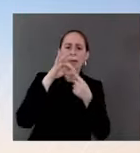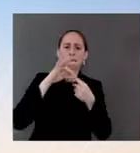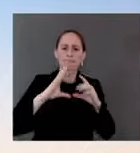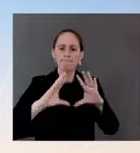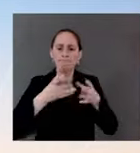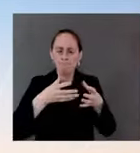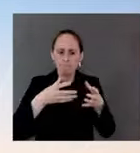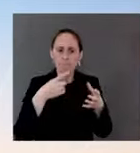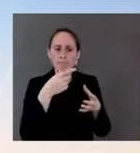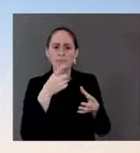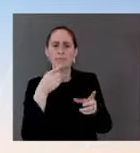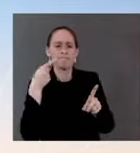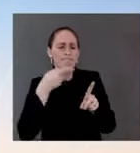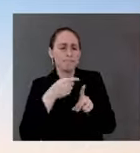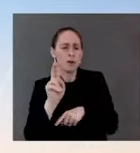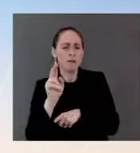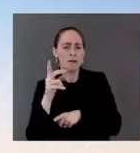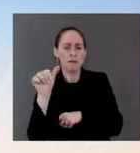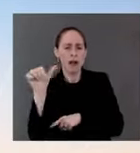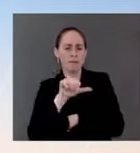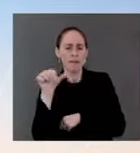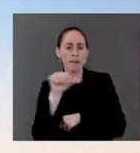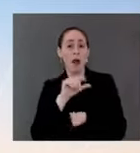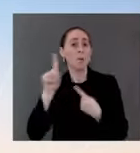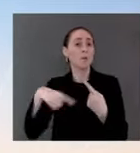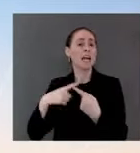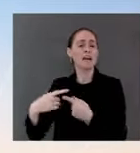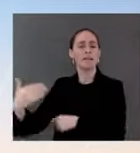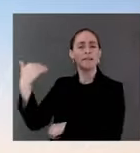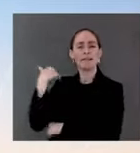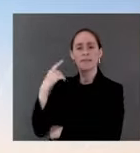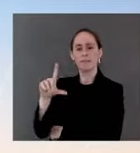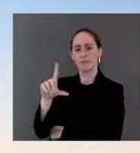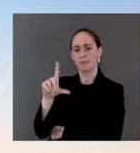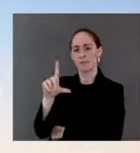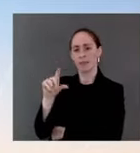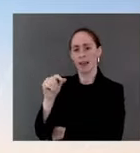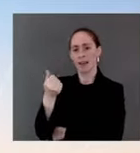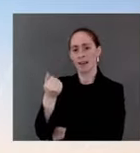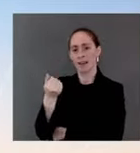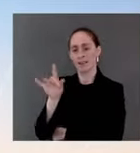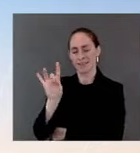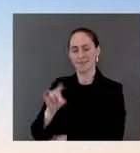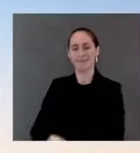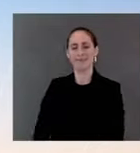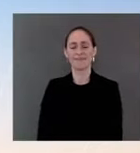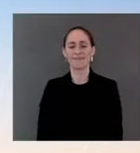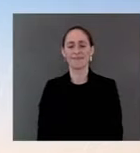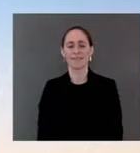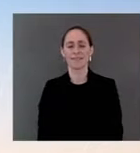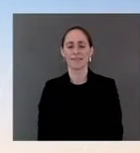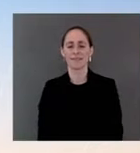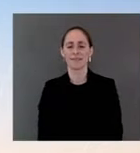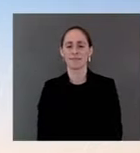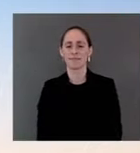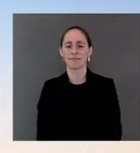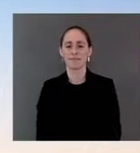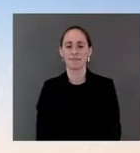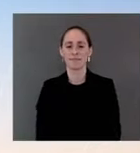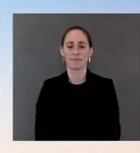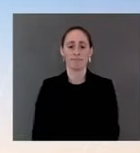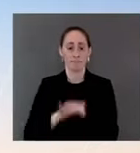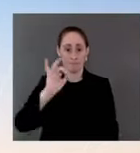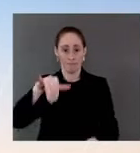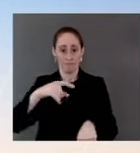Sergeant Solis led an operation to clear an area of enemy forces. When a large enemy force attacked, Sergeant First